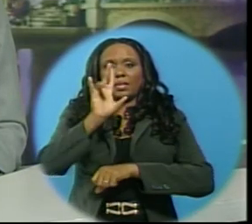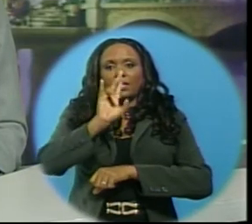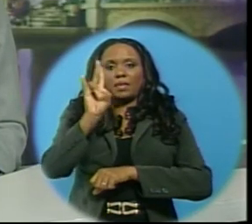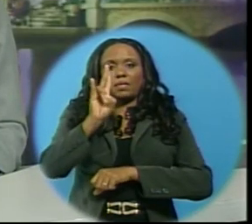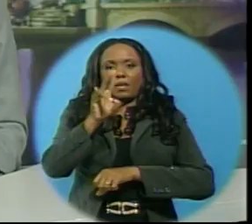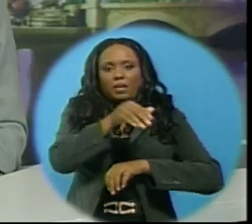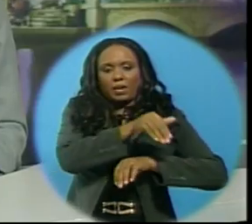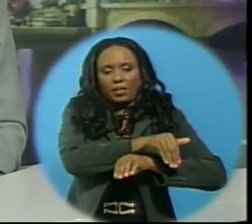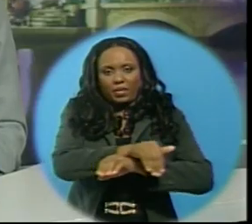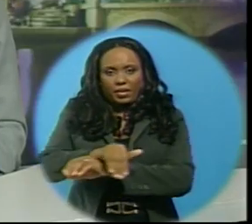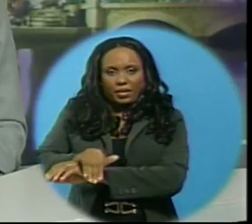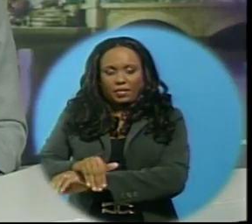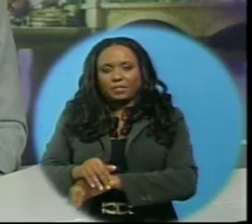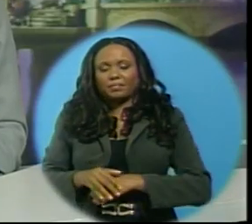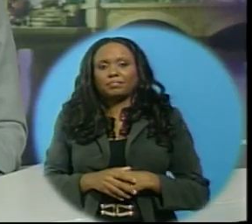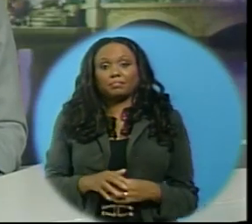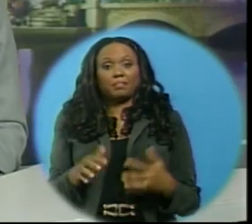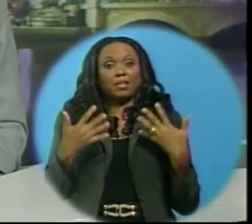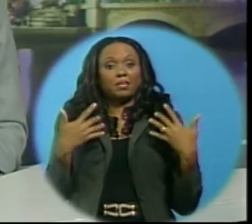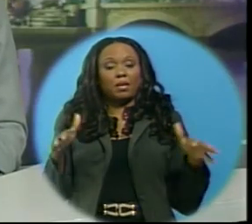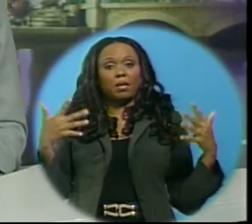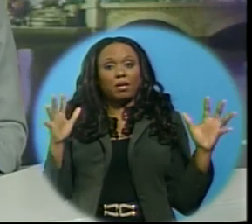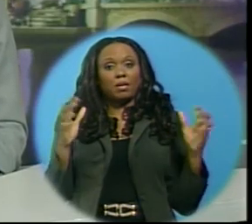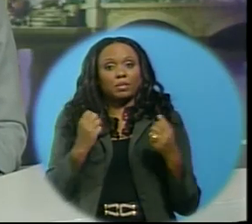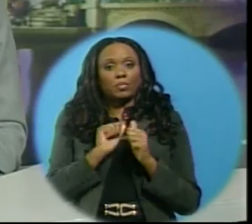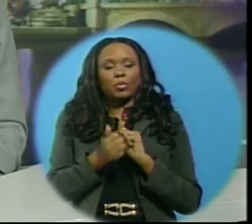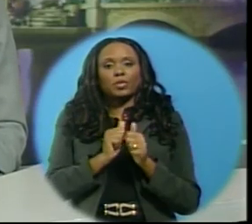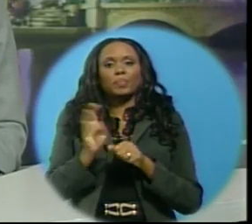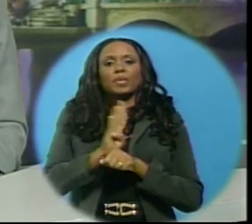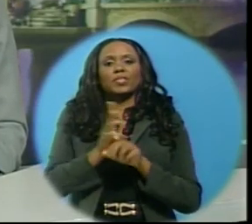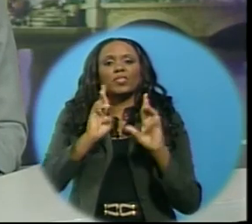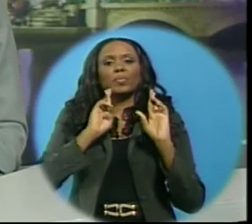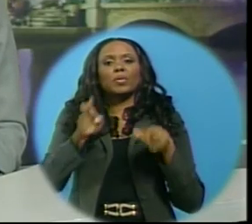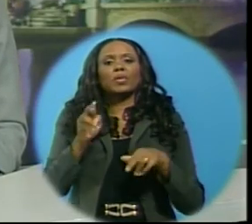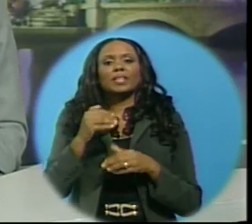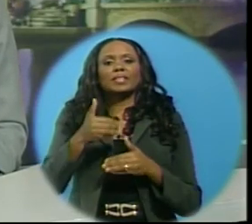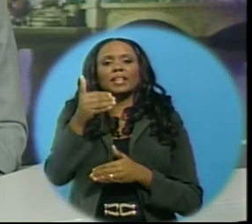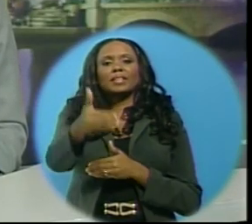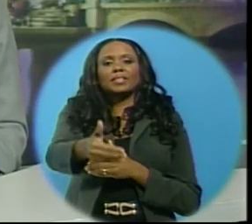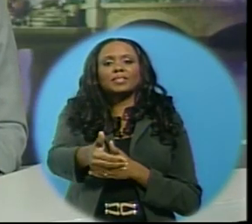7 o'clock nightly. Well, that's it for sports, the business report next.